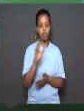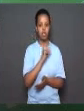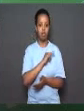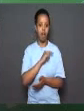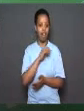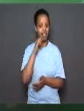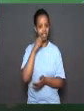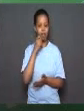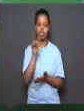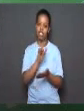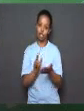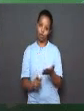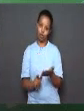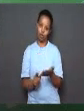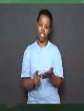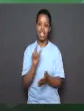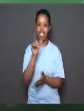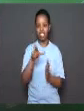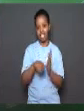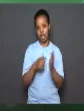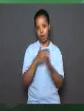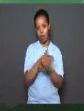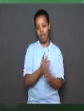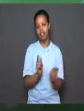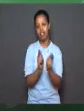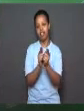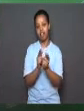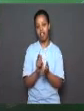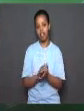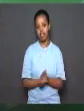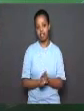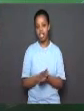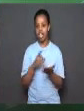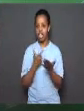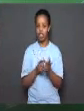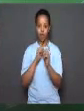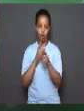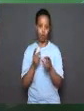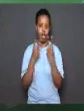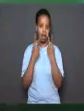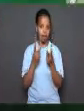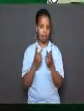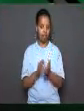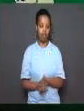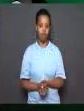properties. I will see you in a few minutes to go over the answers.